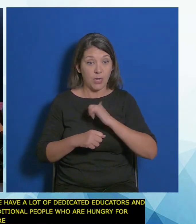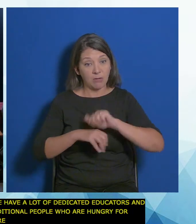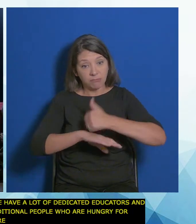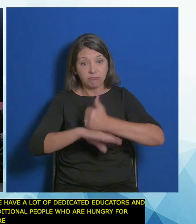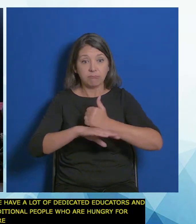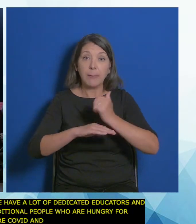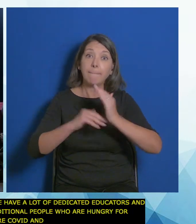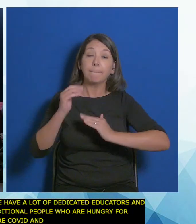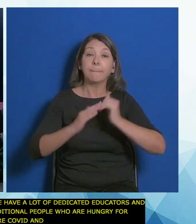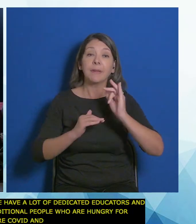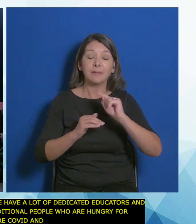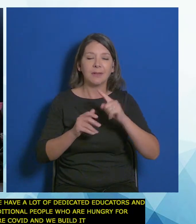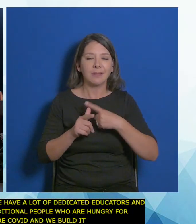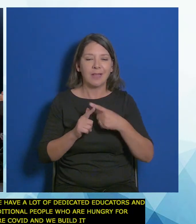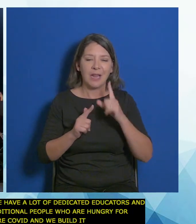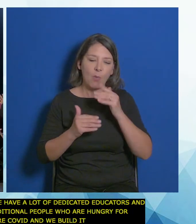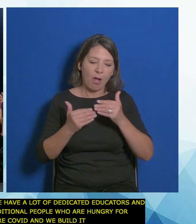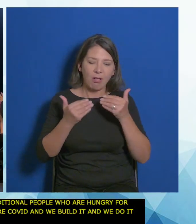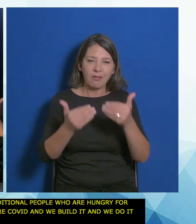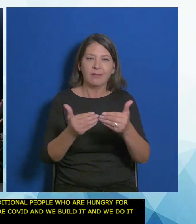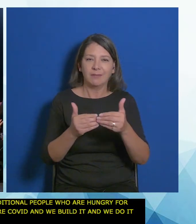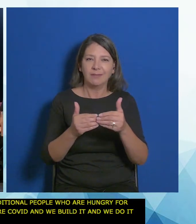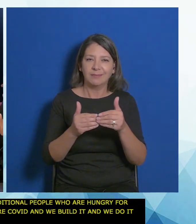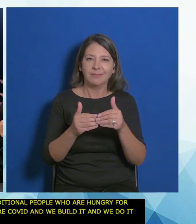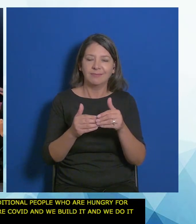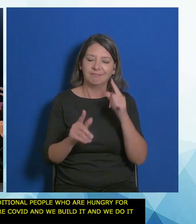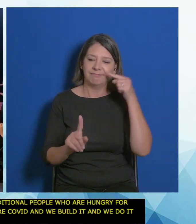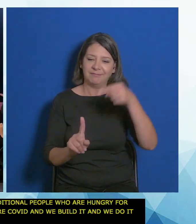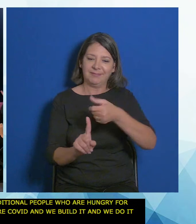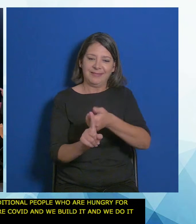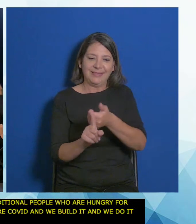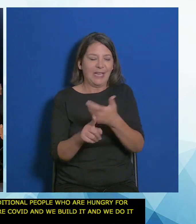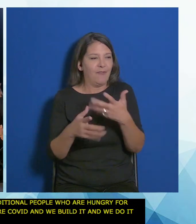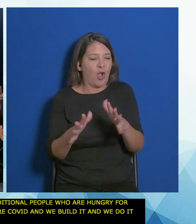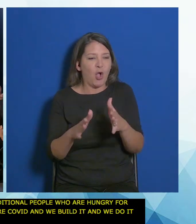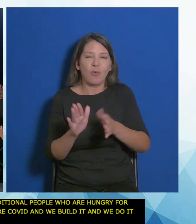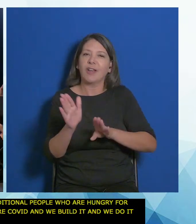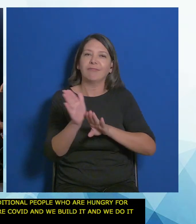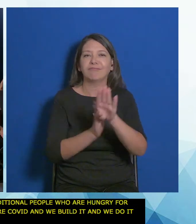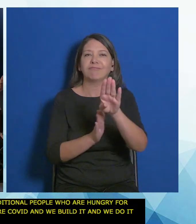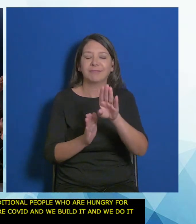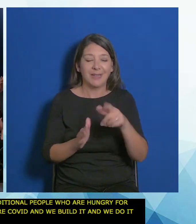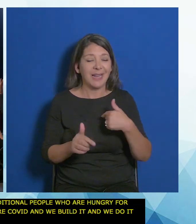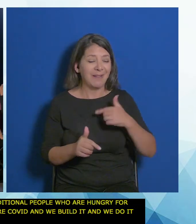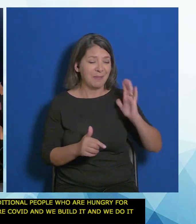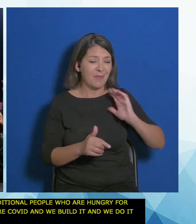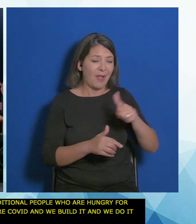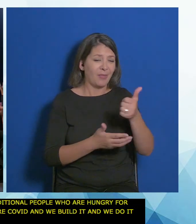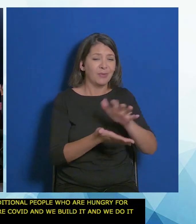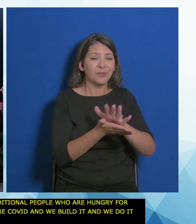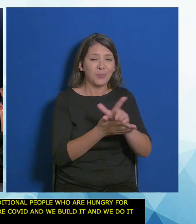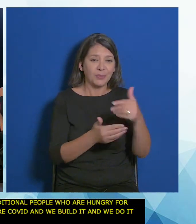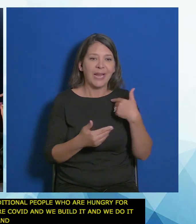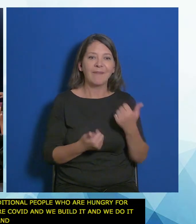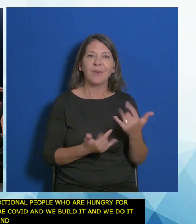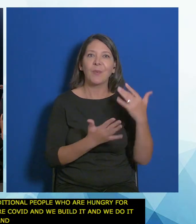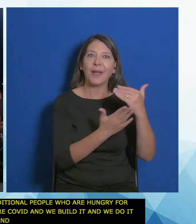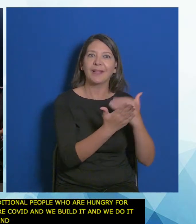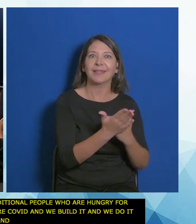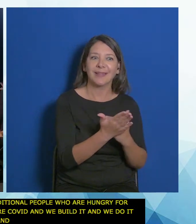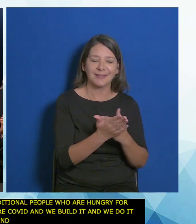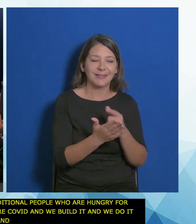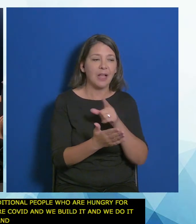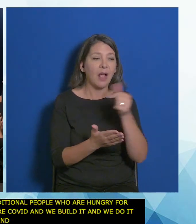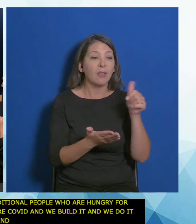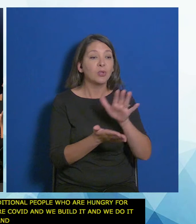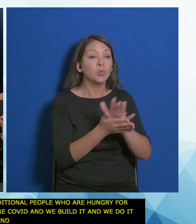had schools where I've had waiting lists, and I've had people lobby districts to make that